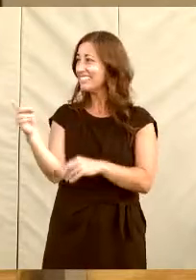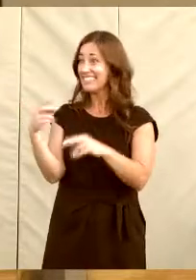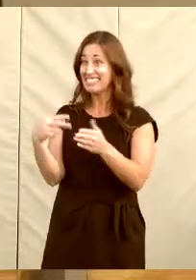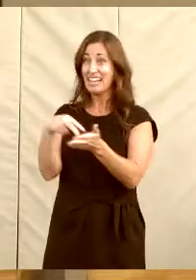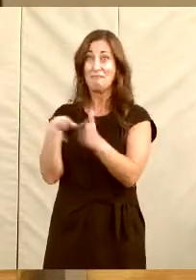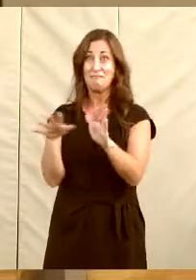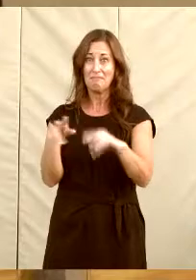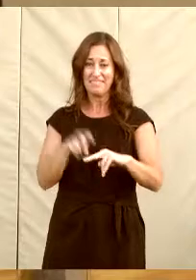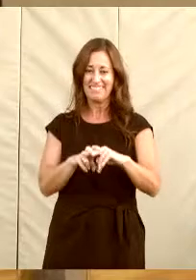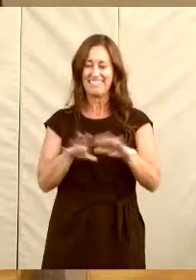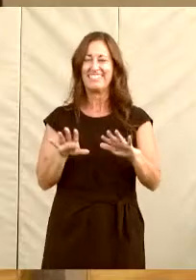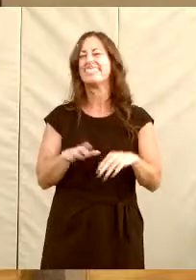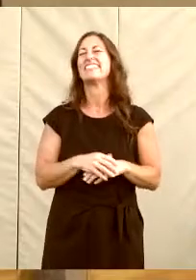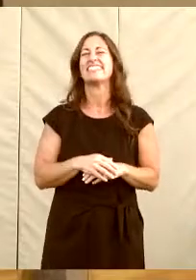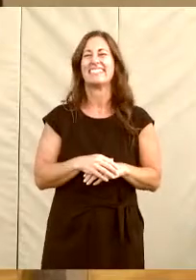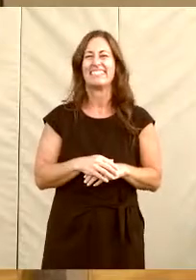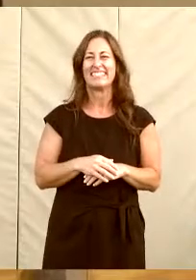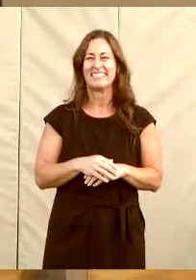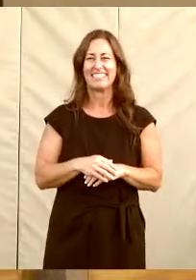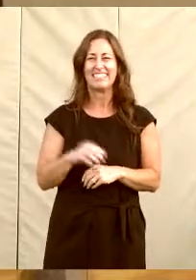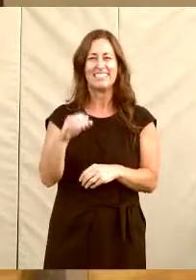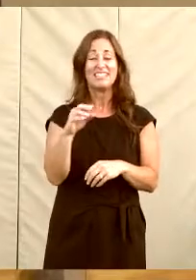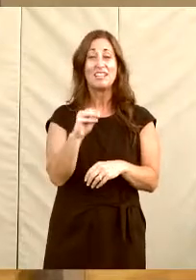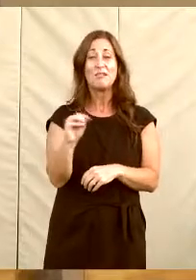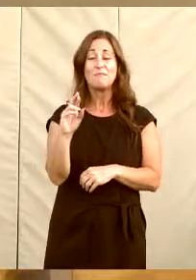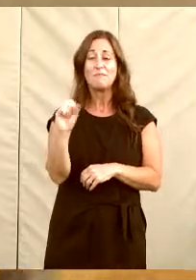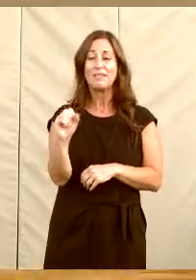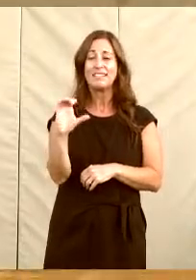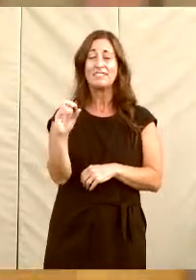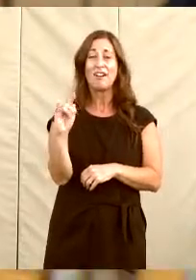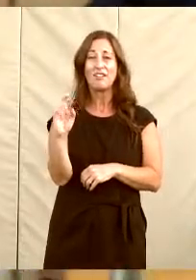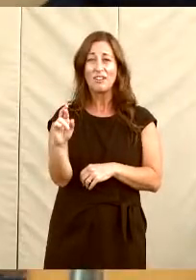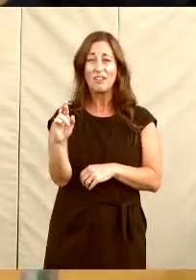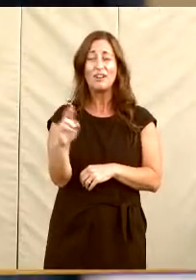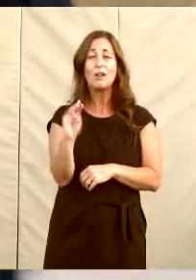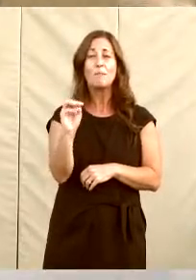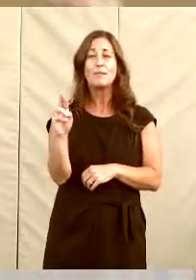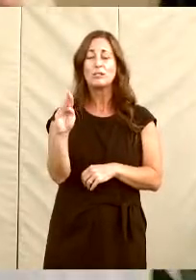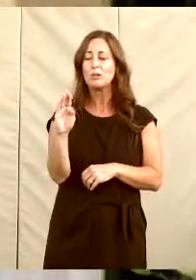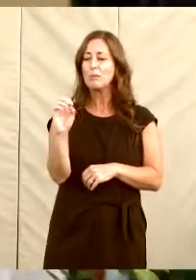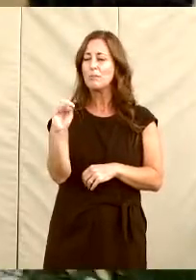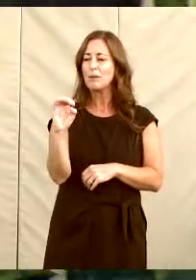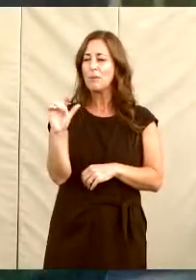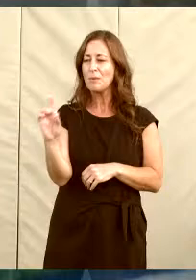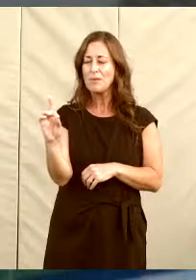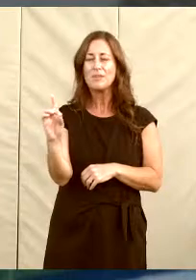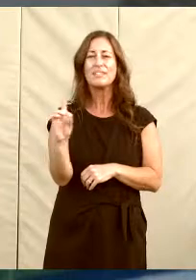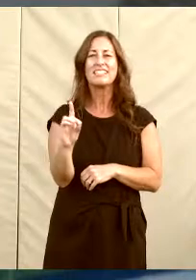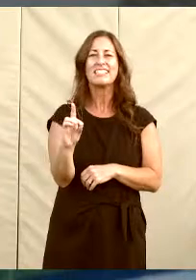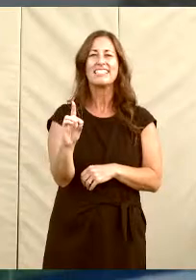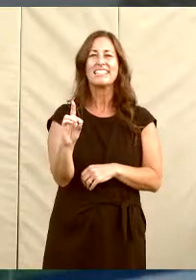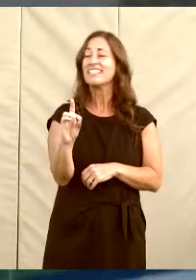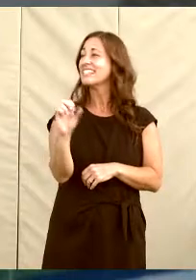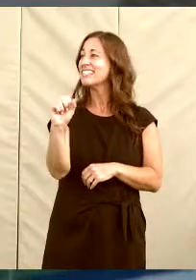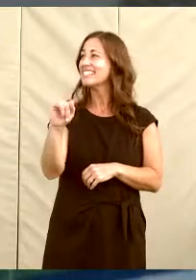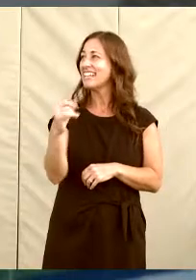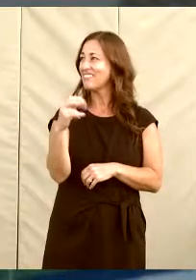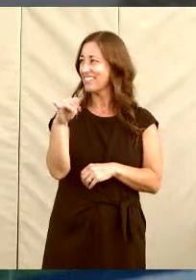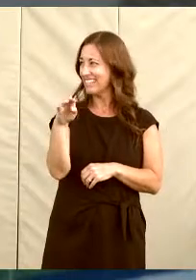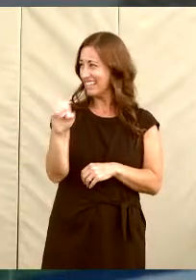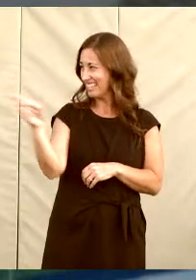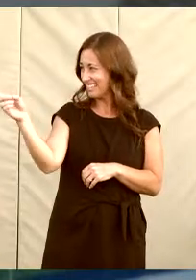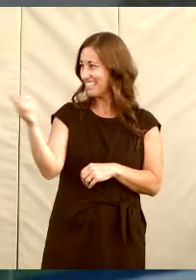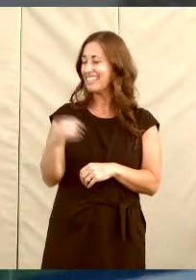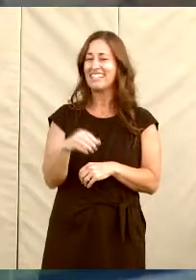Miss Melanie Connor, Dr. Stephen Benold, Mrs. Stephanie Blank, Mr. Cody